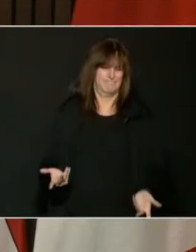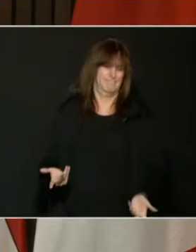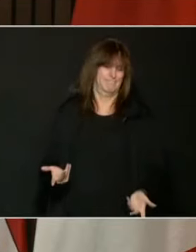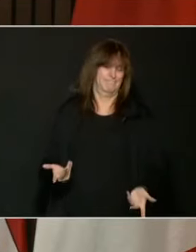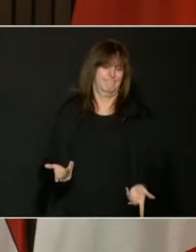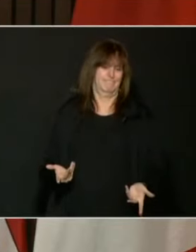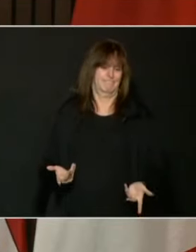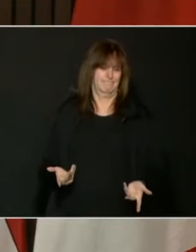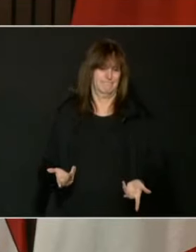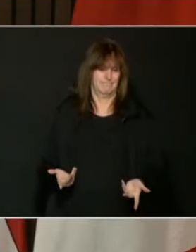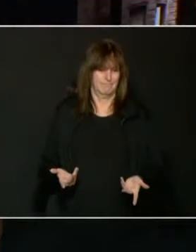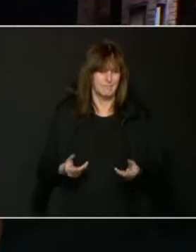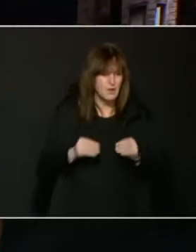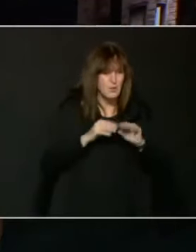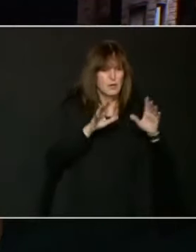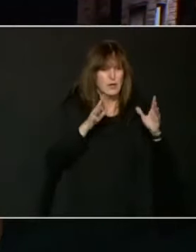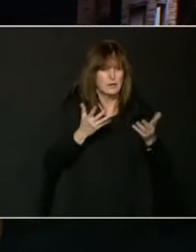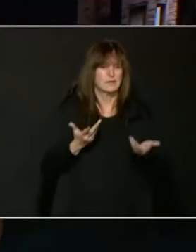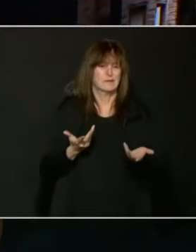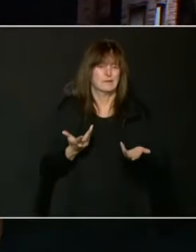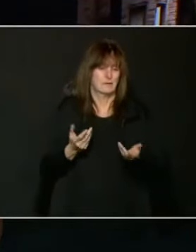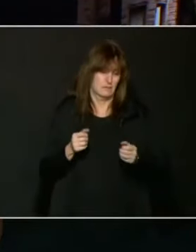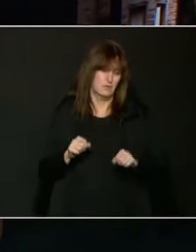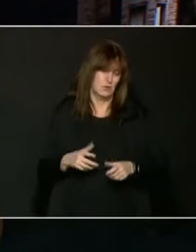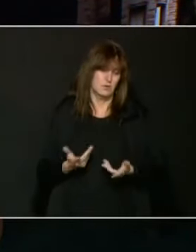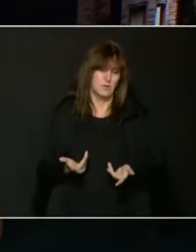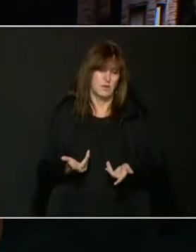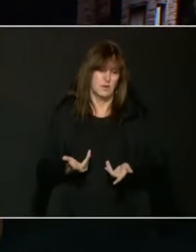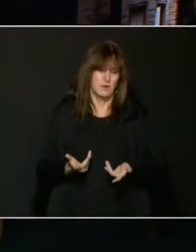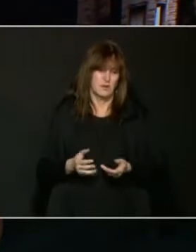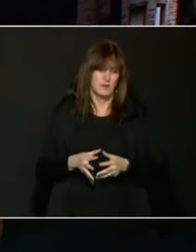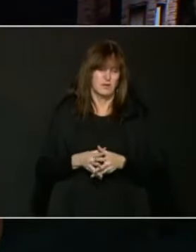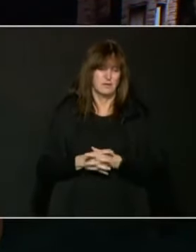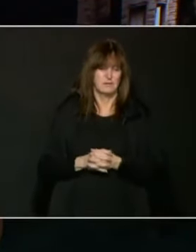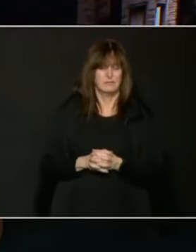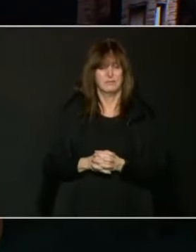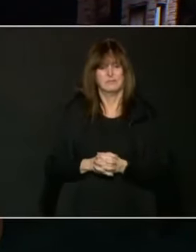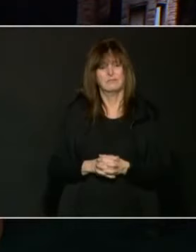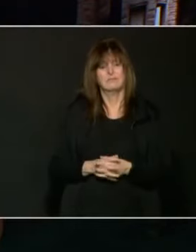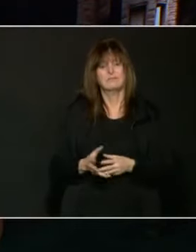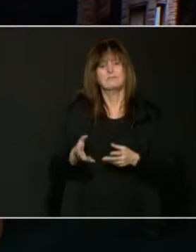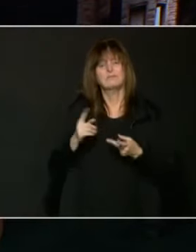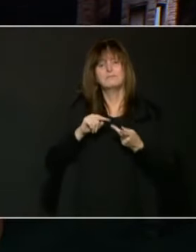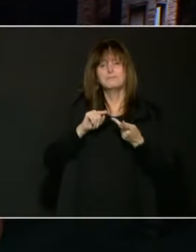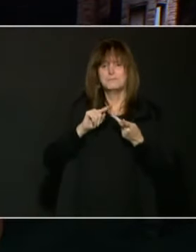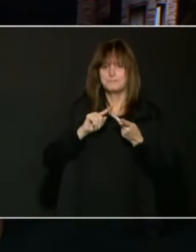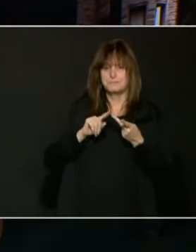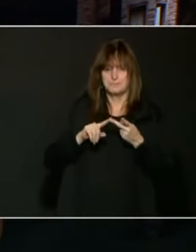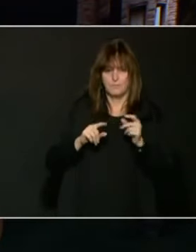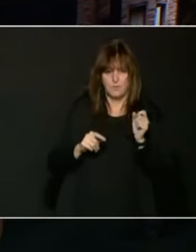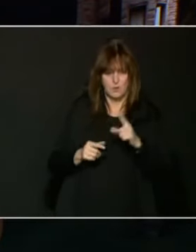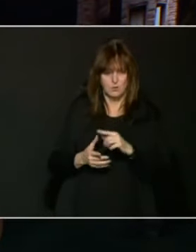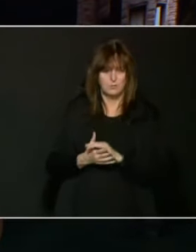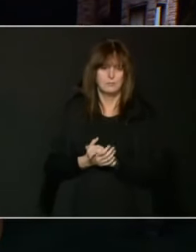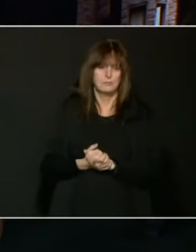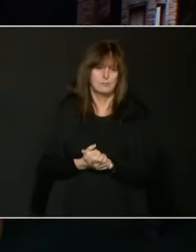outbreak. Follow up? And am I right then that the